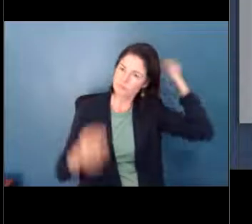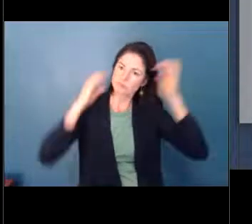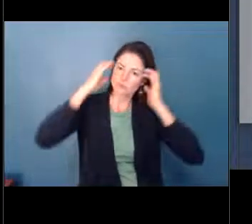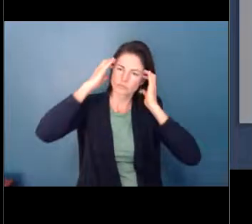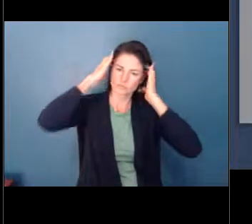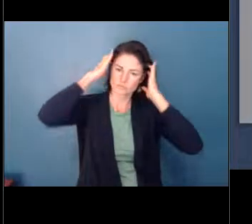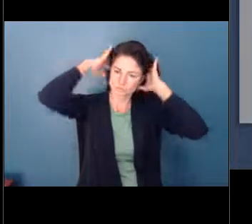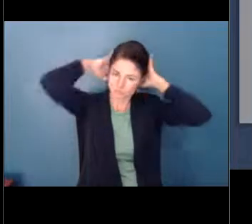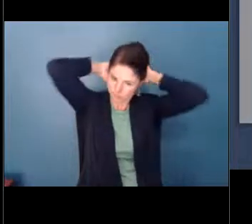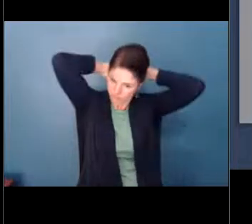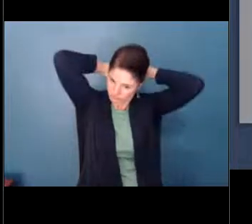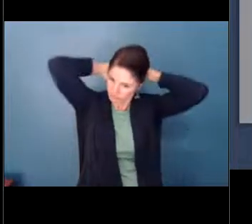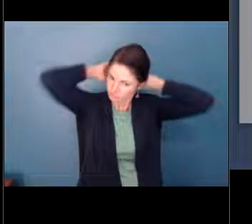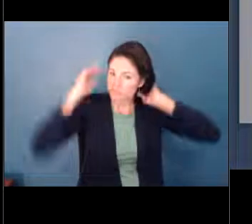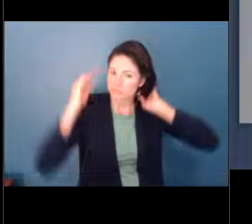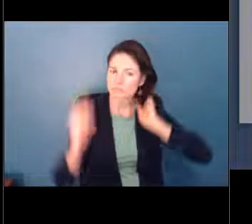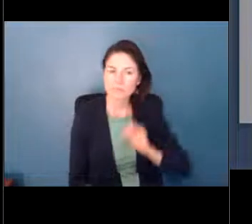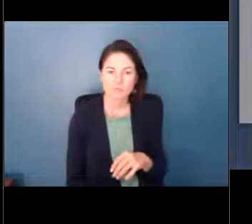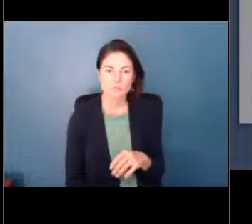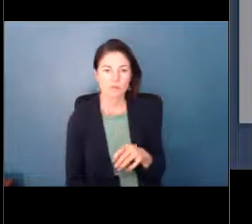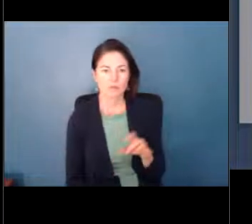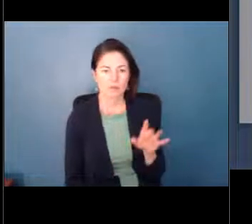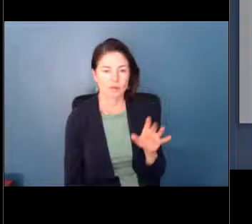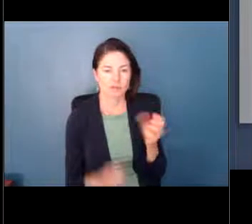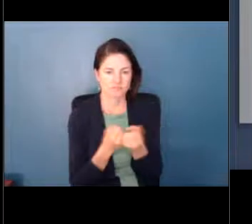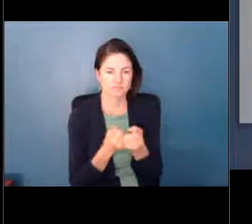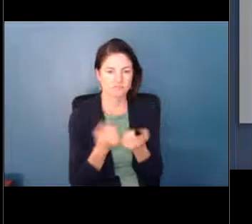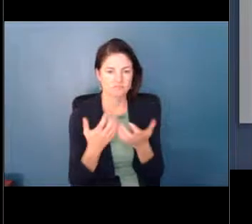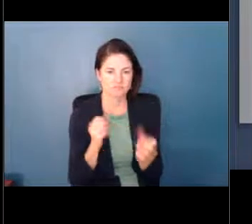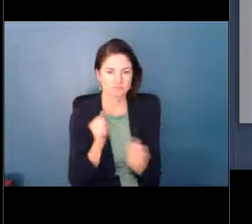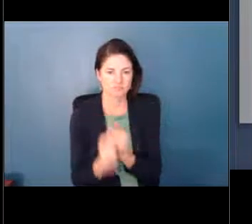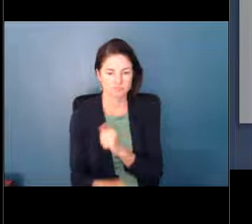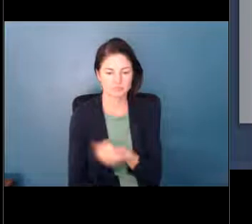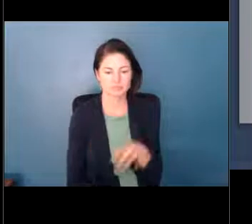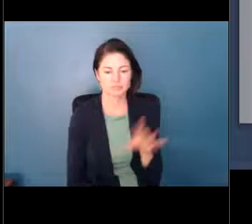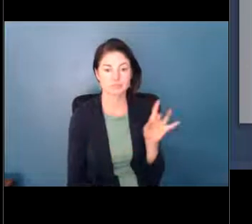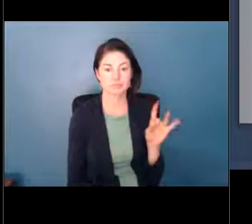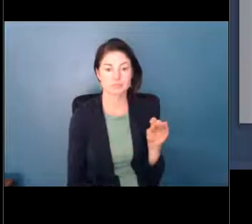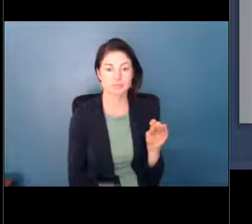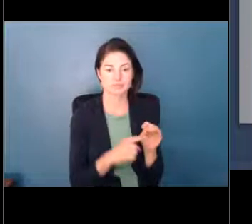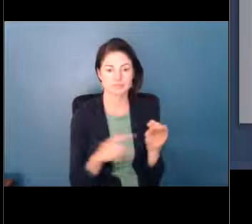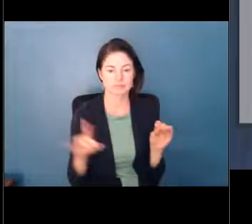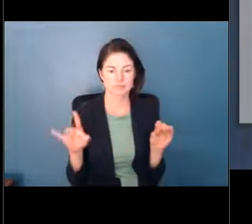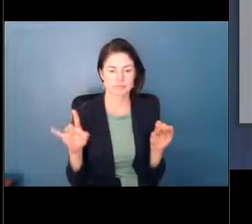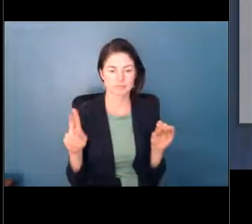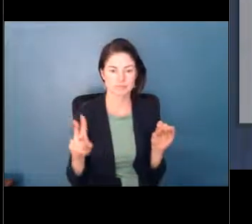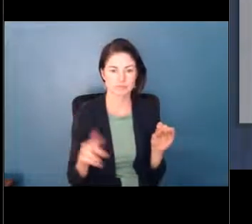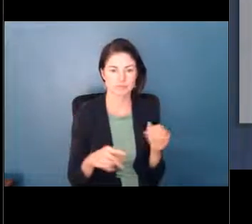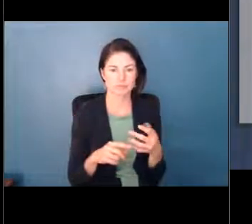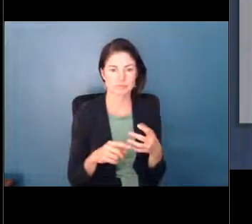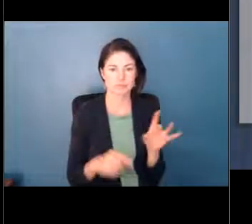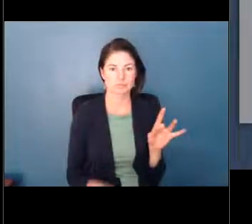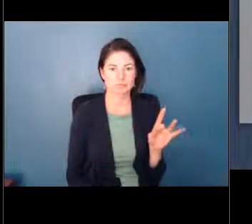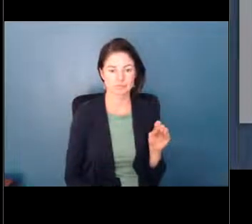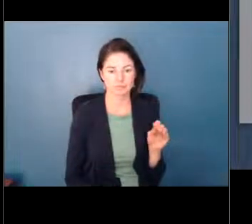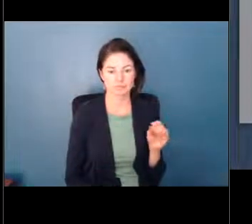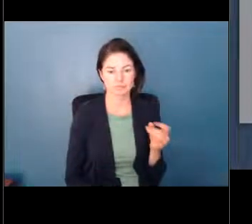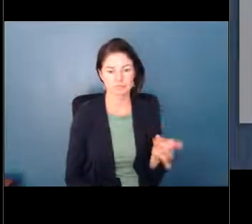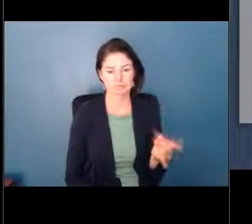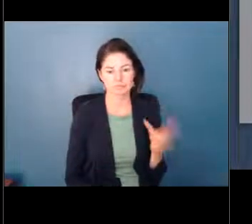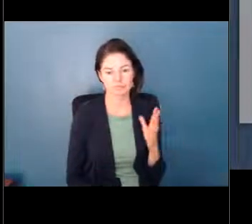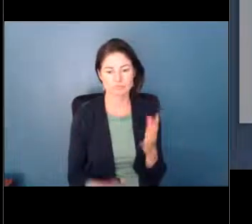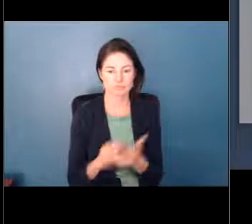on item 80 through 82. I'm going to do 80 first. Great. Item 80 is an action item for a major damage permanent